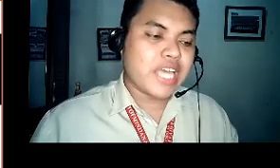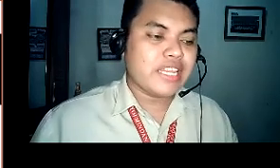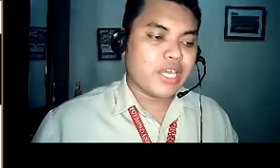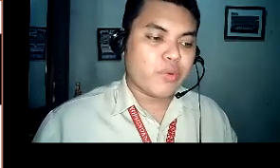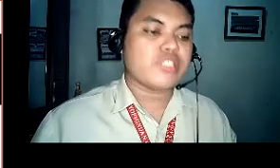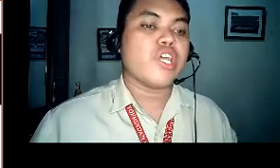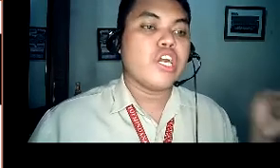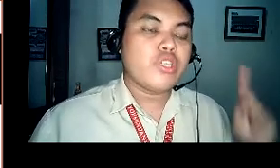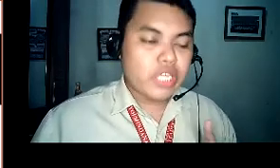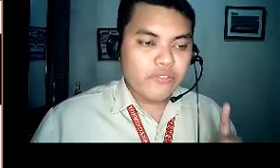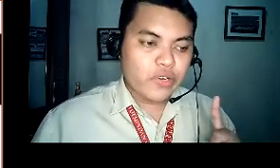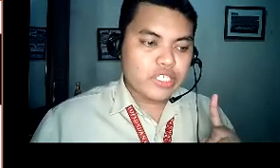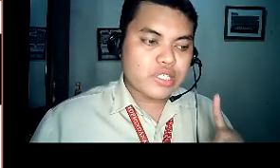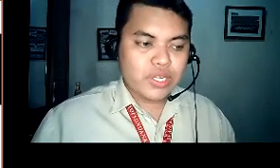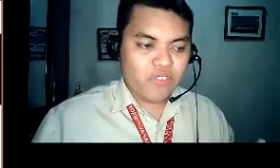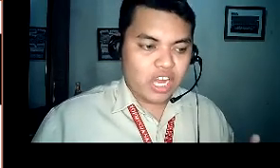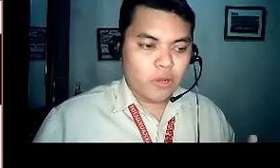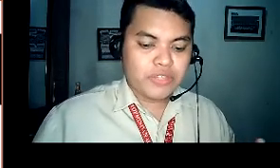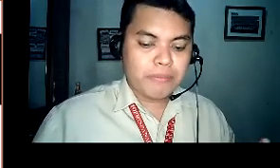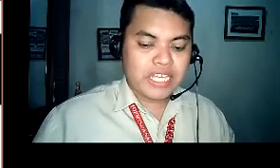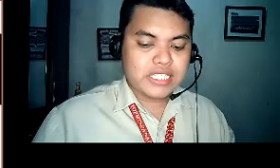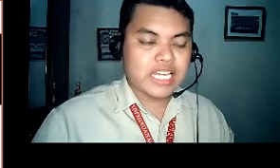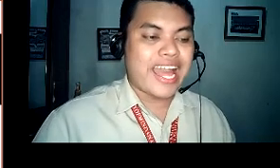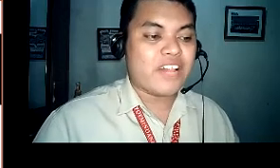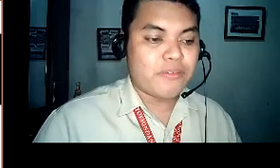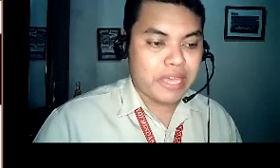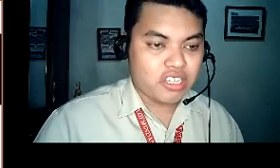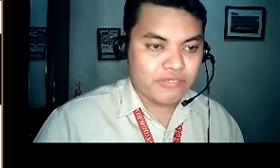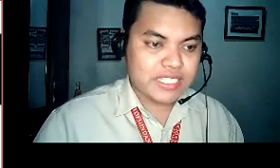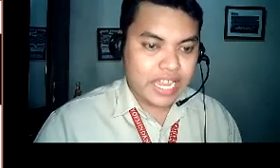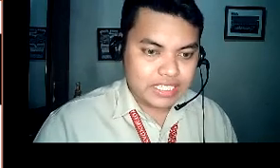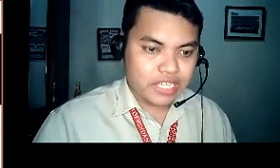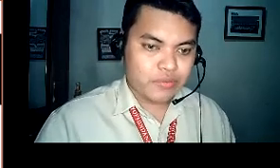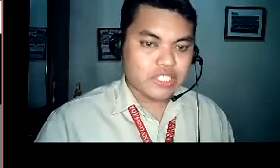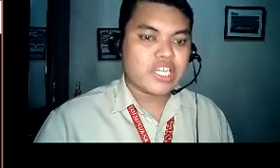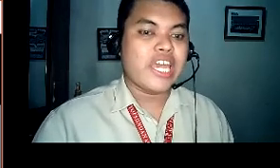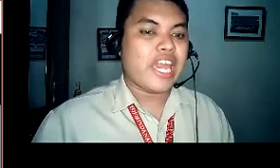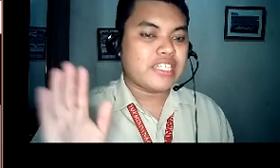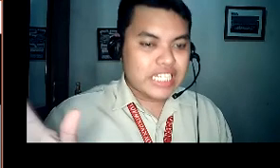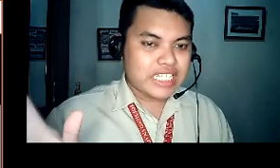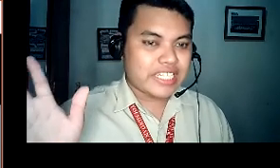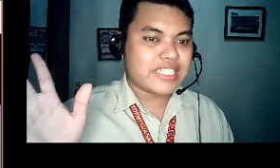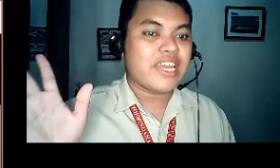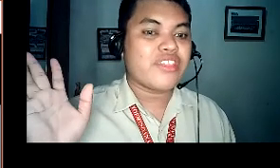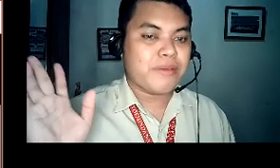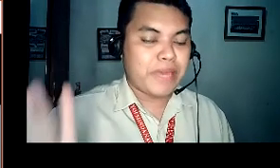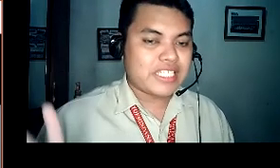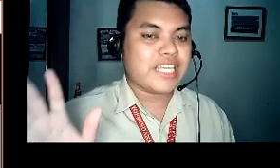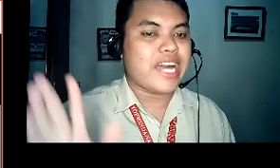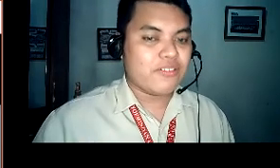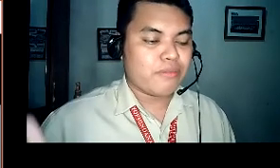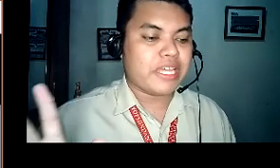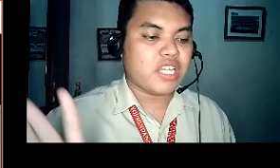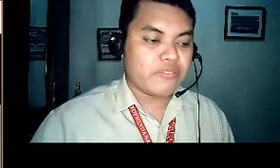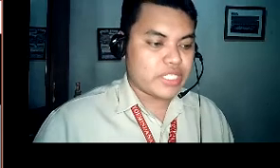in sign language, you need first to develop the basic alphabet of sign language. And this is the